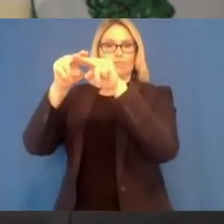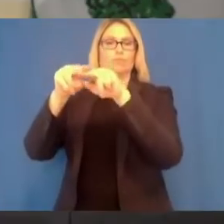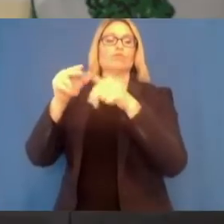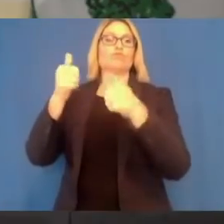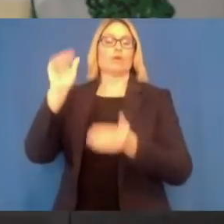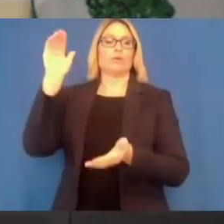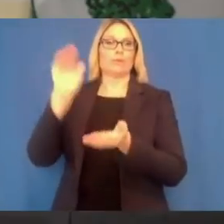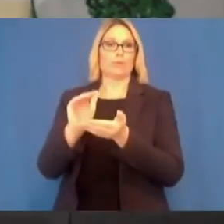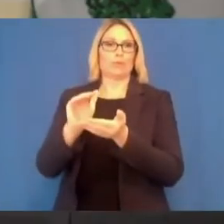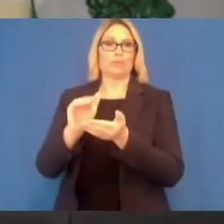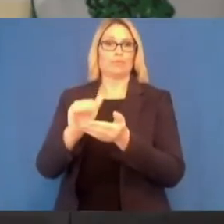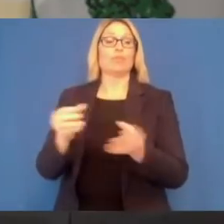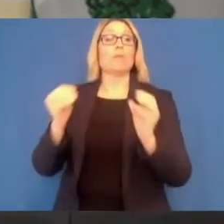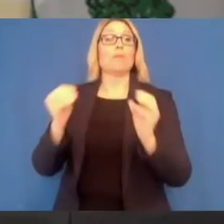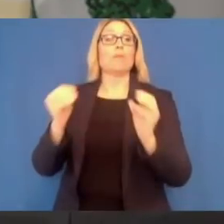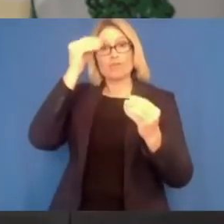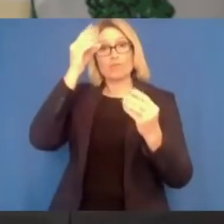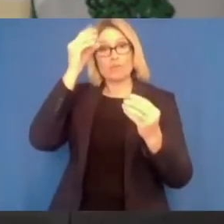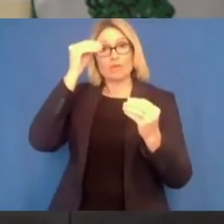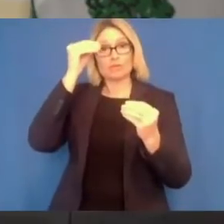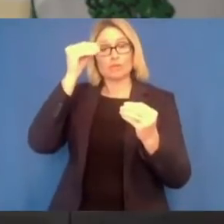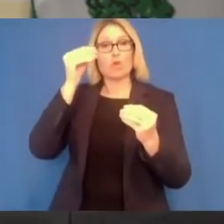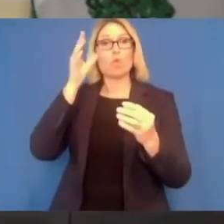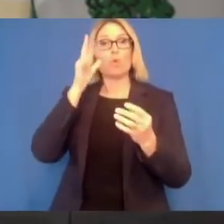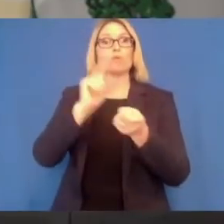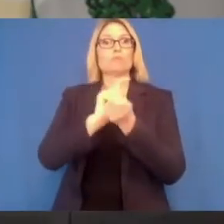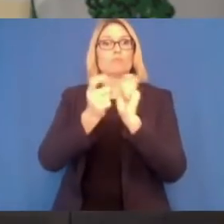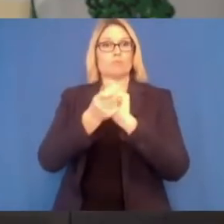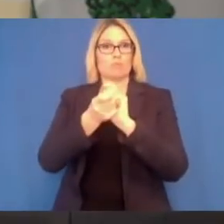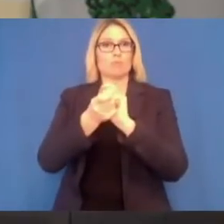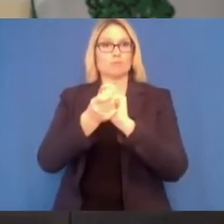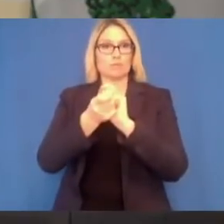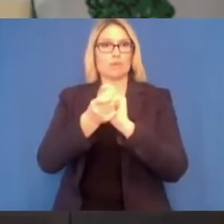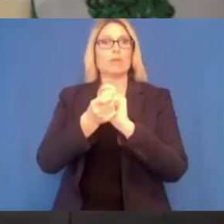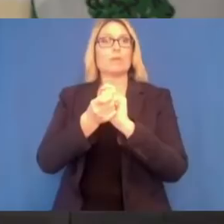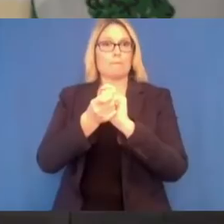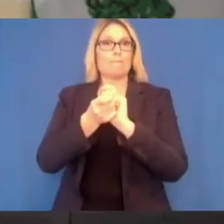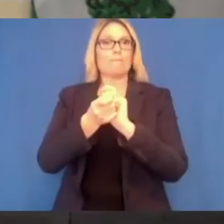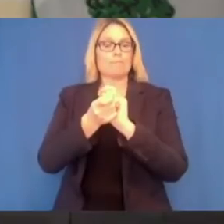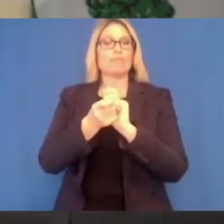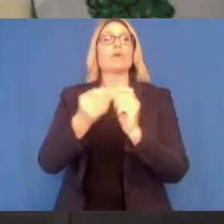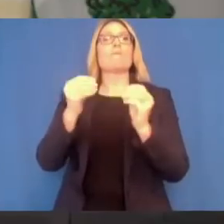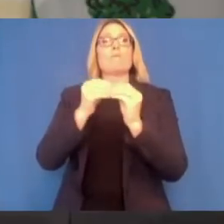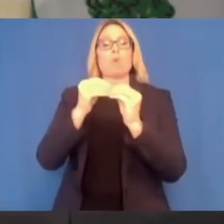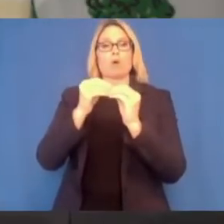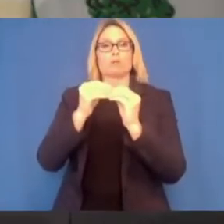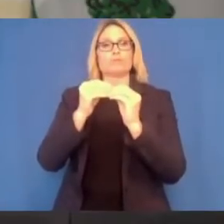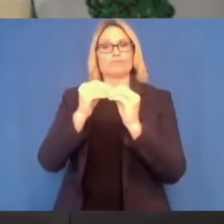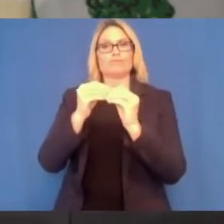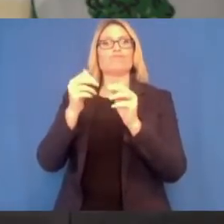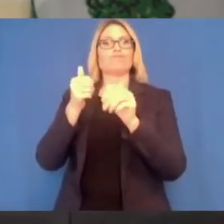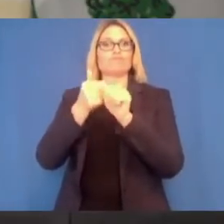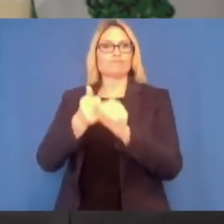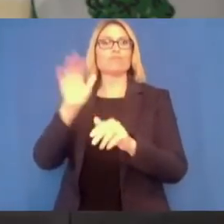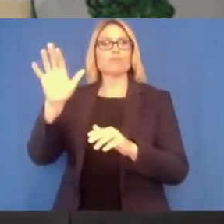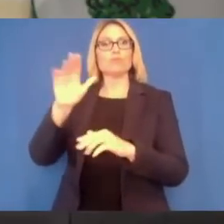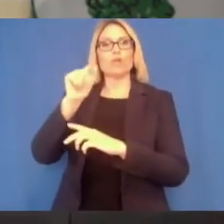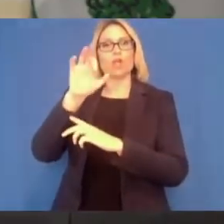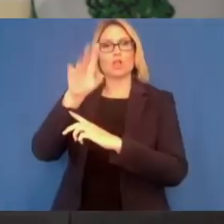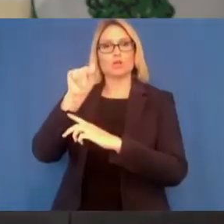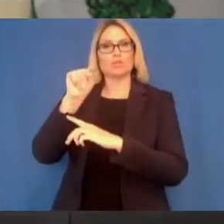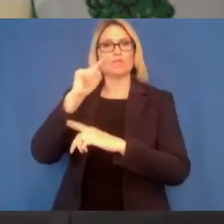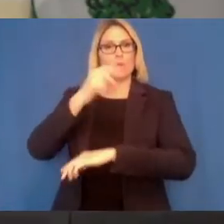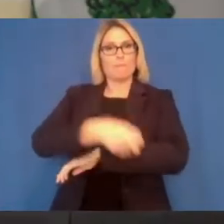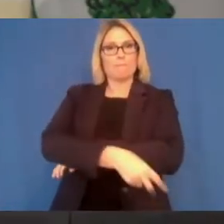More details to come, but we will be moving to a modified red or restricted on our alert system tonight at midnight for a